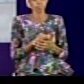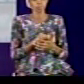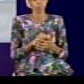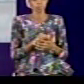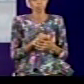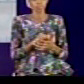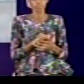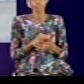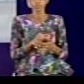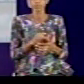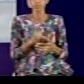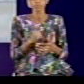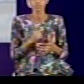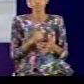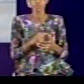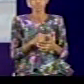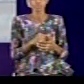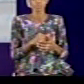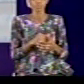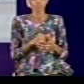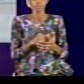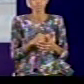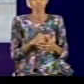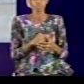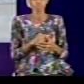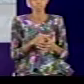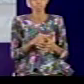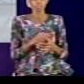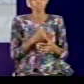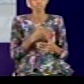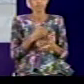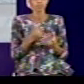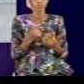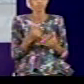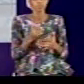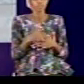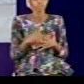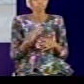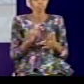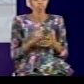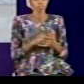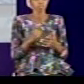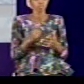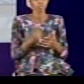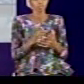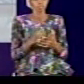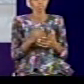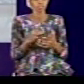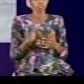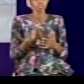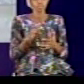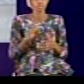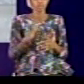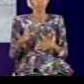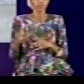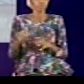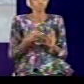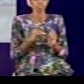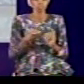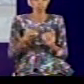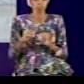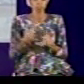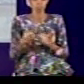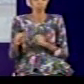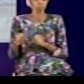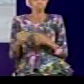with drip. After the drip, blood was transfused into my body from my two siblings. It was not still enough. I suffered in the hospital to the